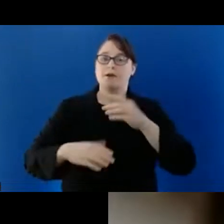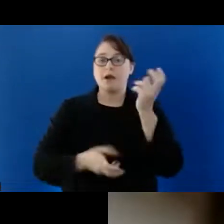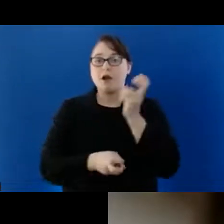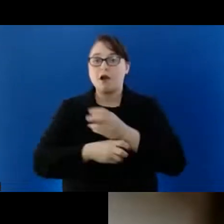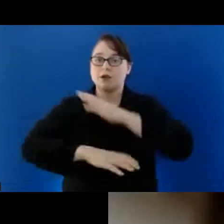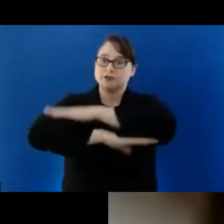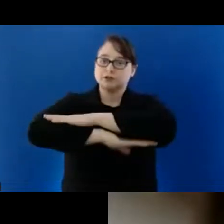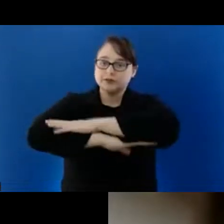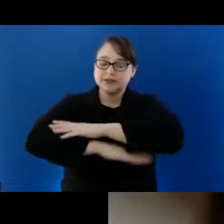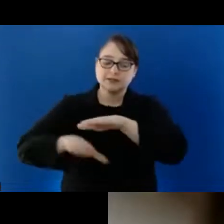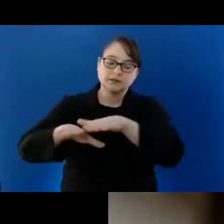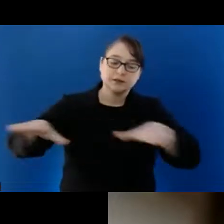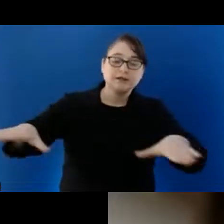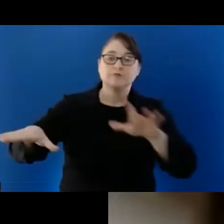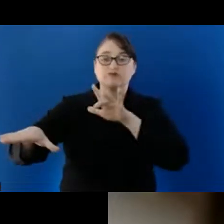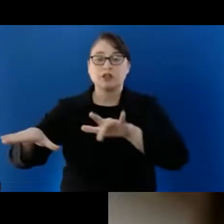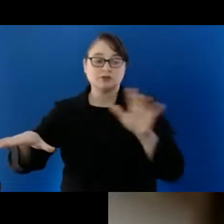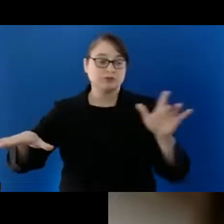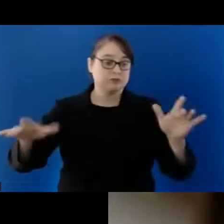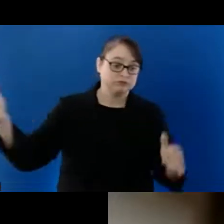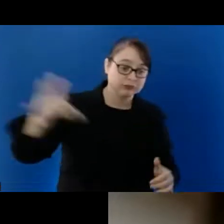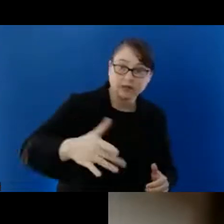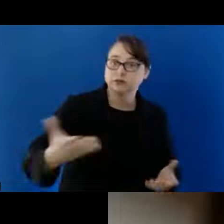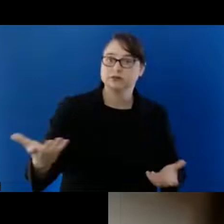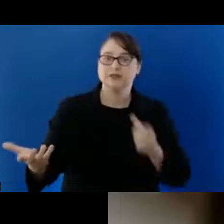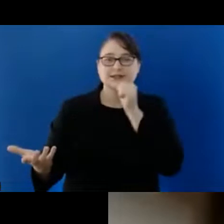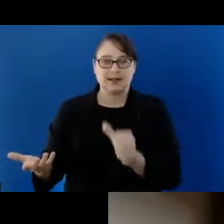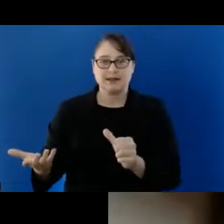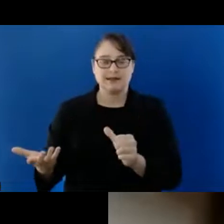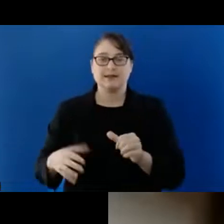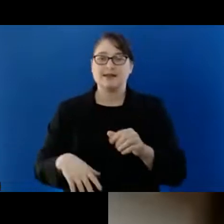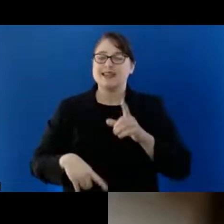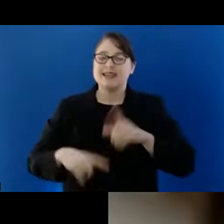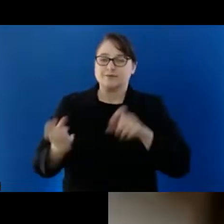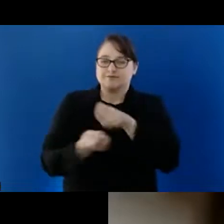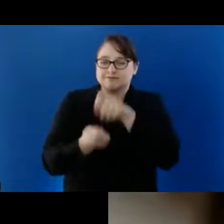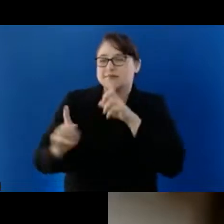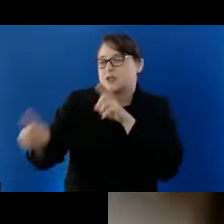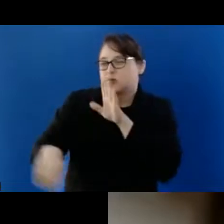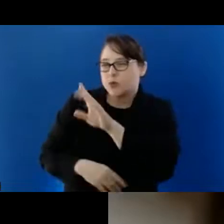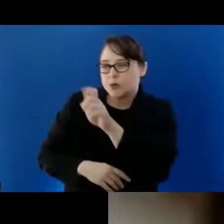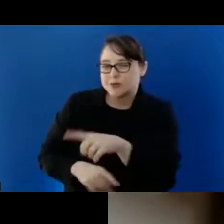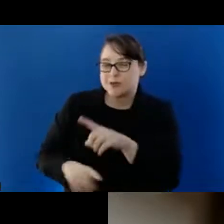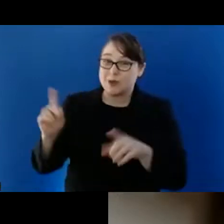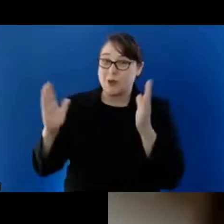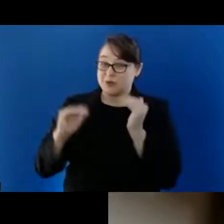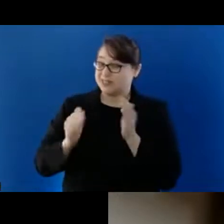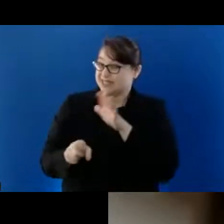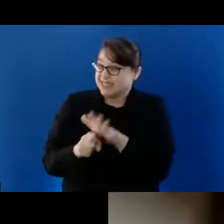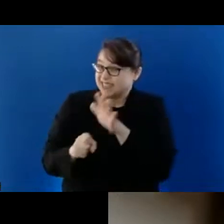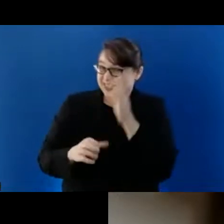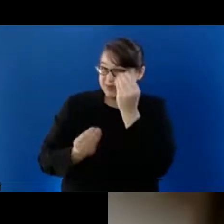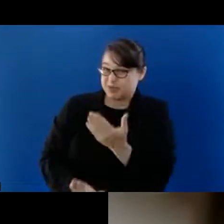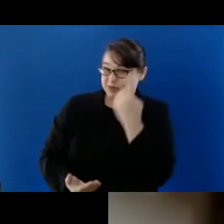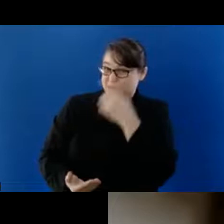touched who have had monkeypox. So I can't specifically answer your question, but hopefully that gives you enough information for you to make a